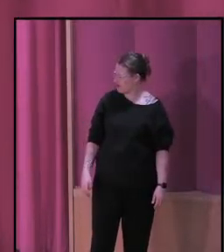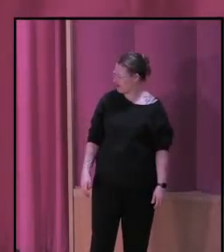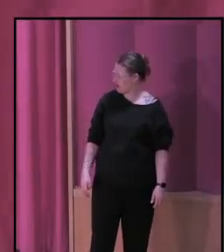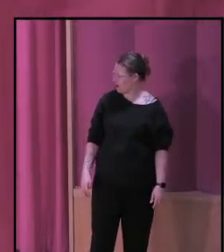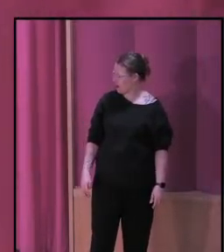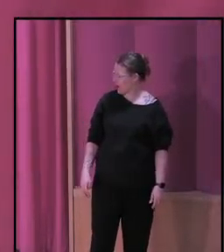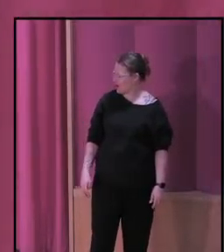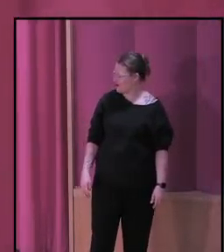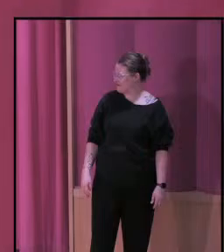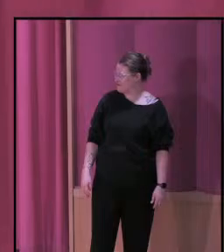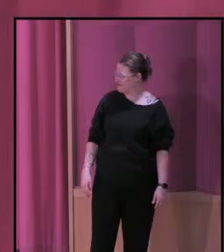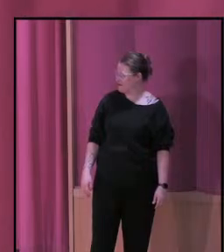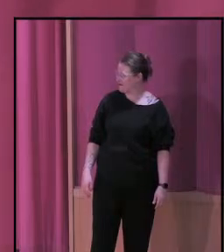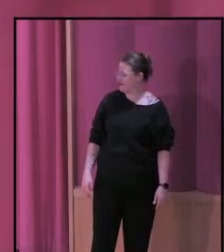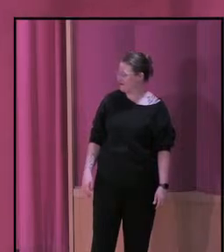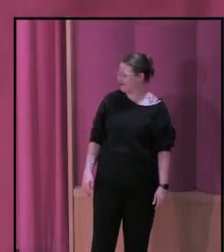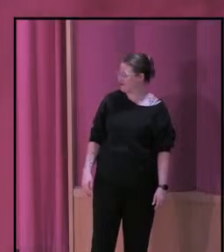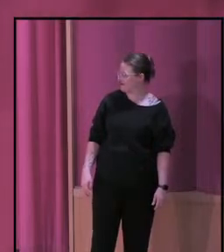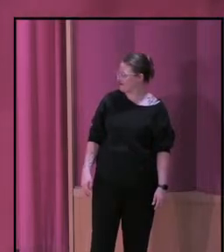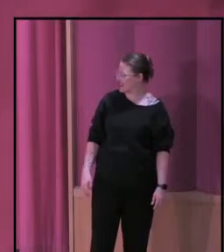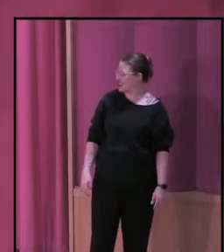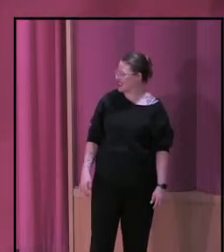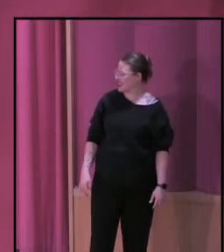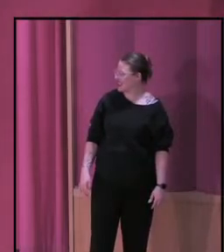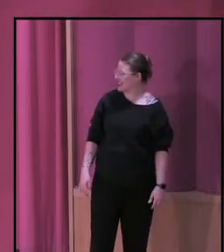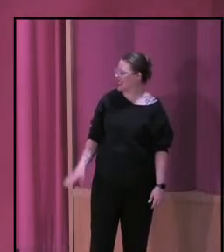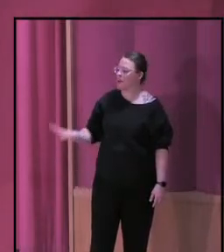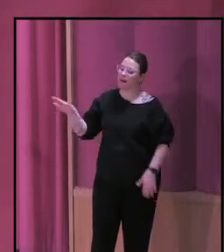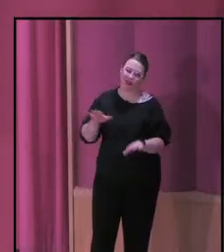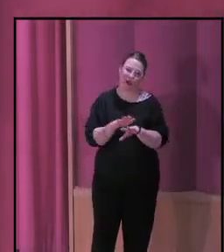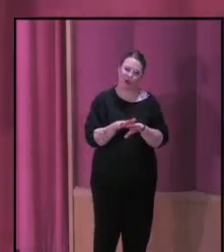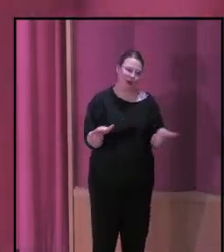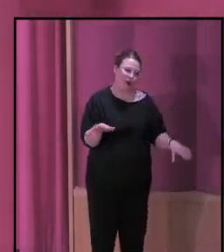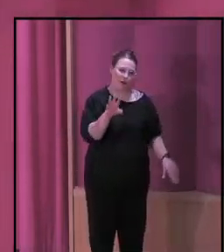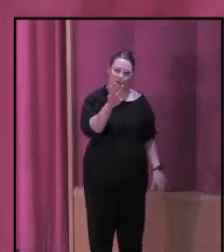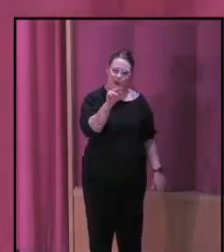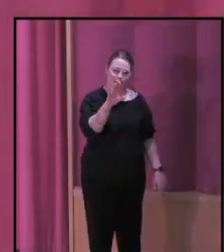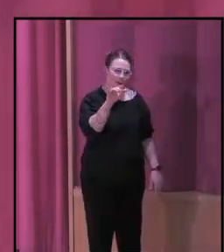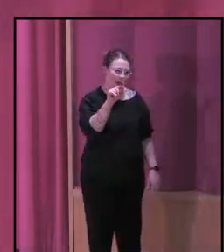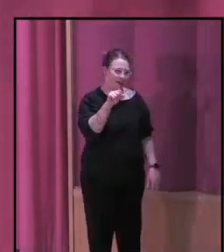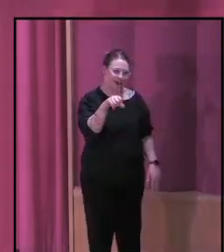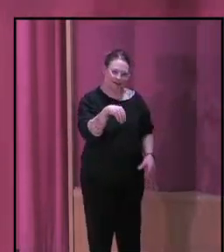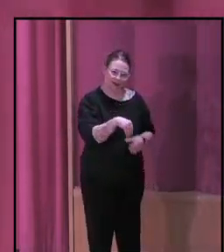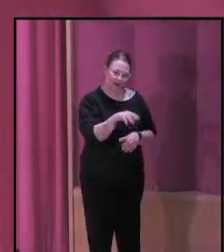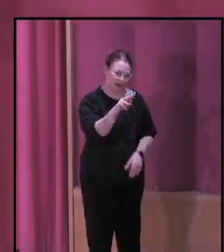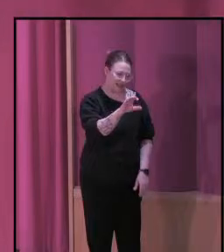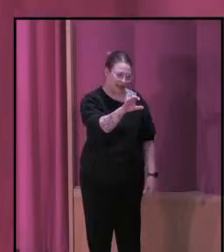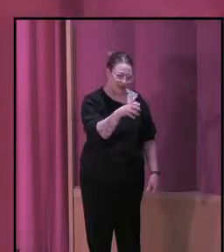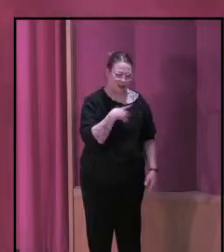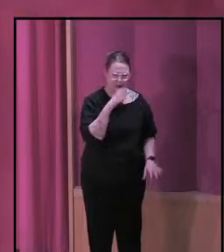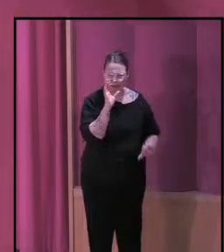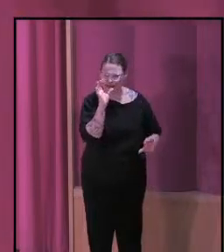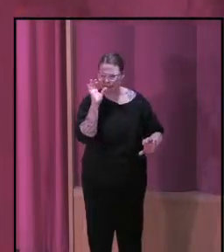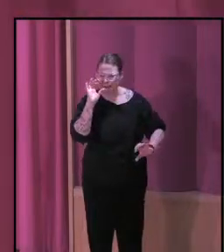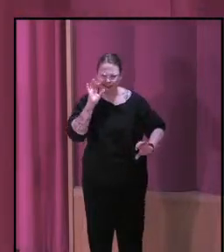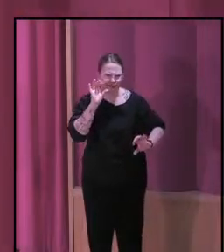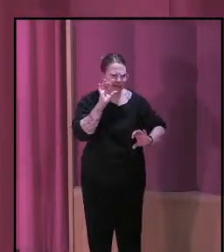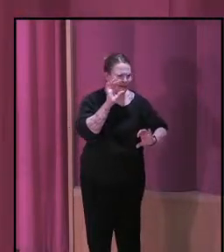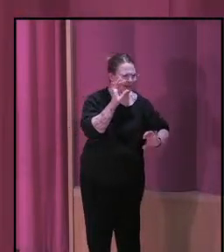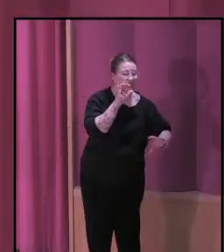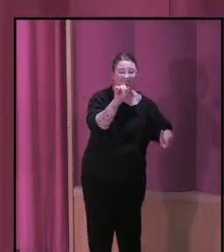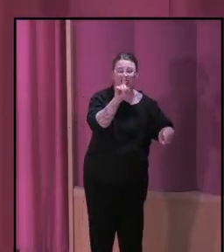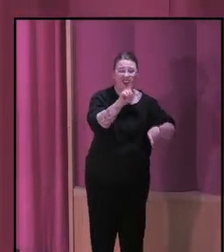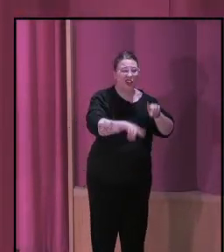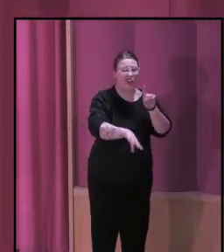And there aren't very many wombats around here, so this was tough to get. And I couldn't find a behemoth